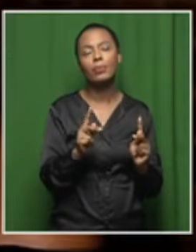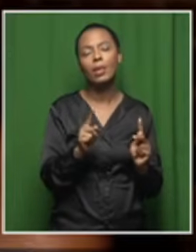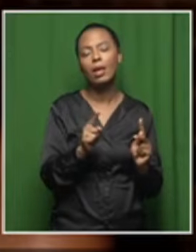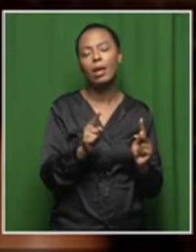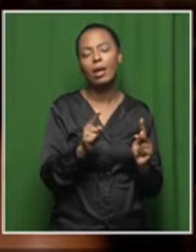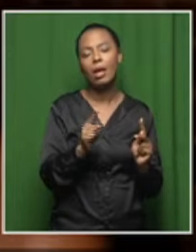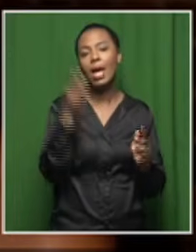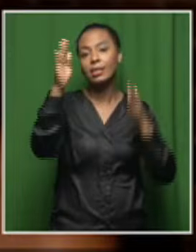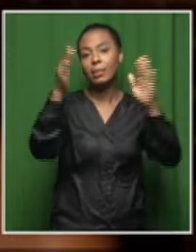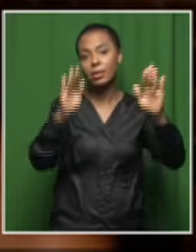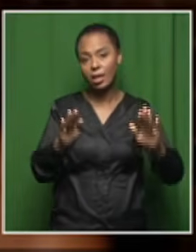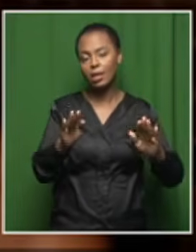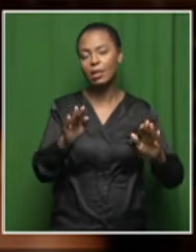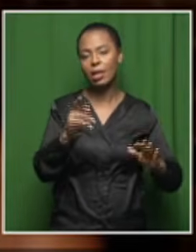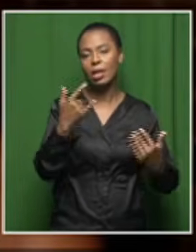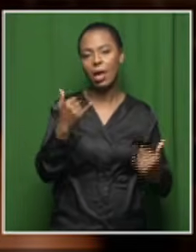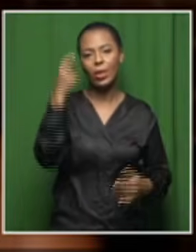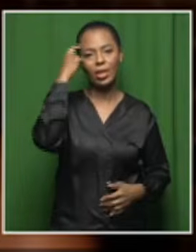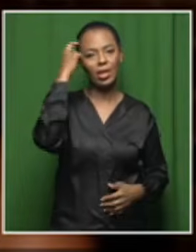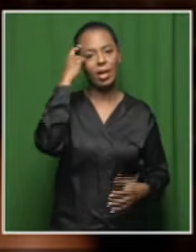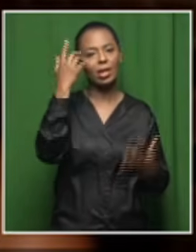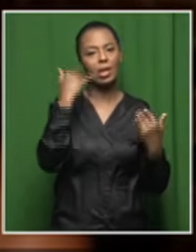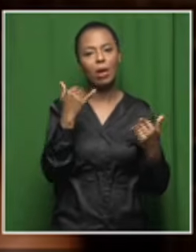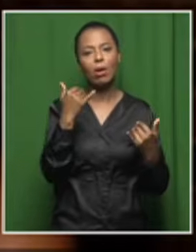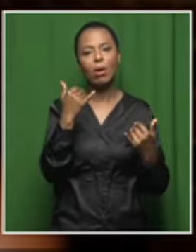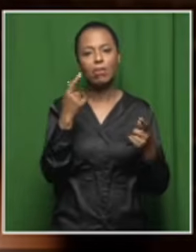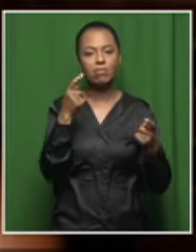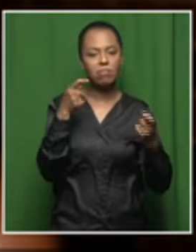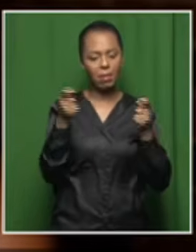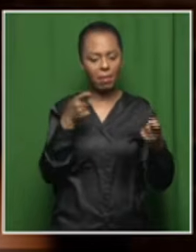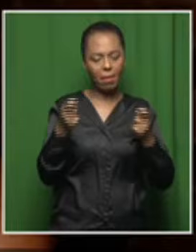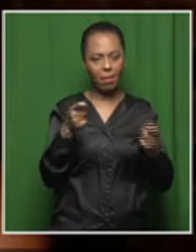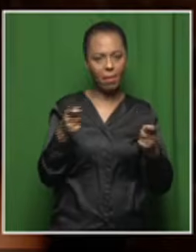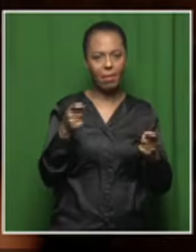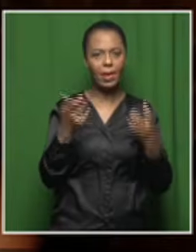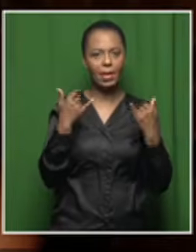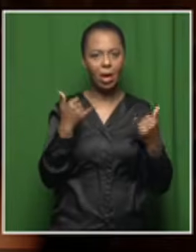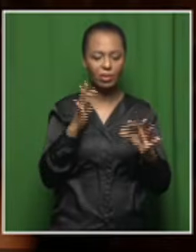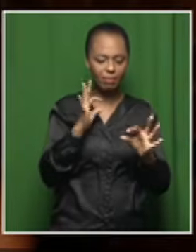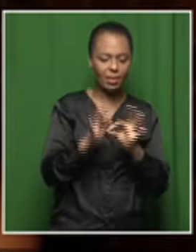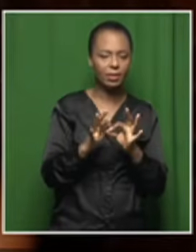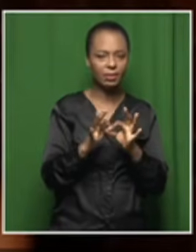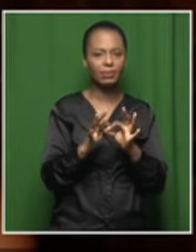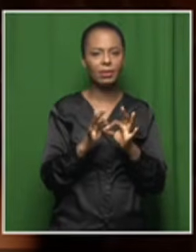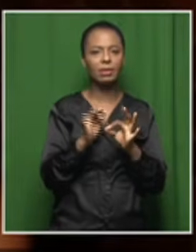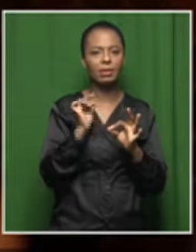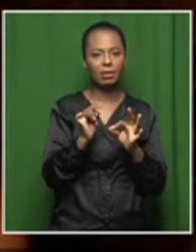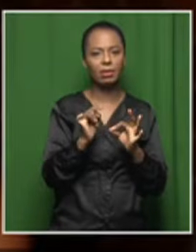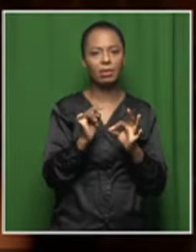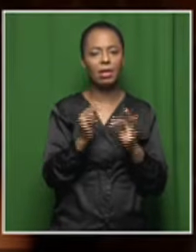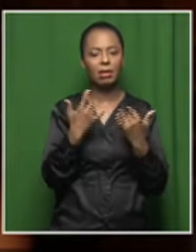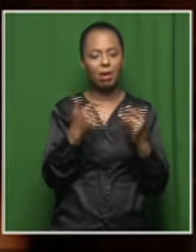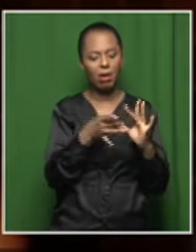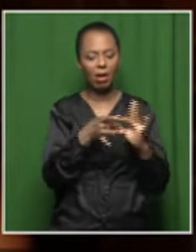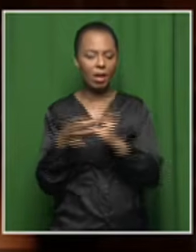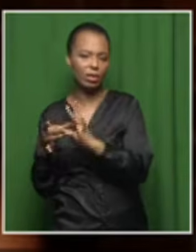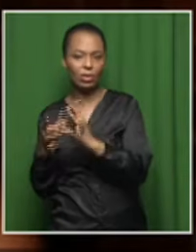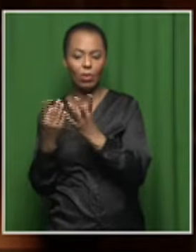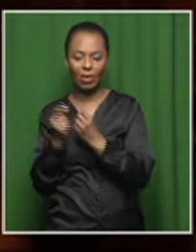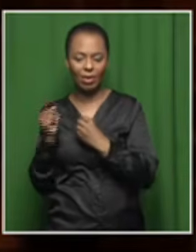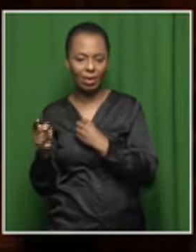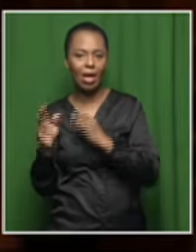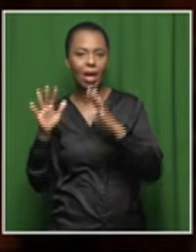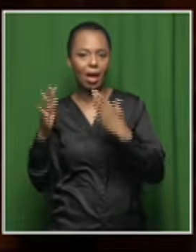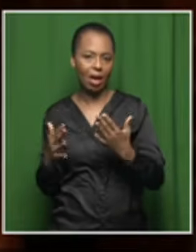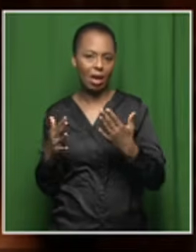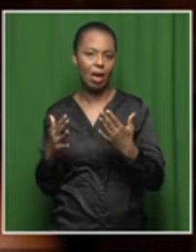about how we navigate certain spaces and how our relationship to them define what those places will look like over time.